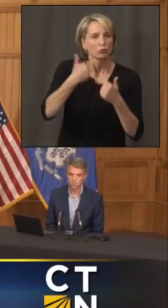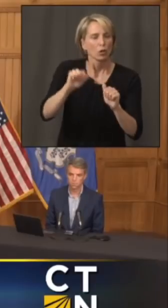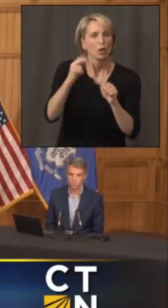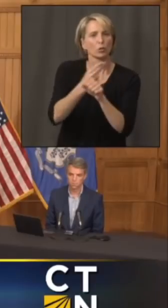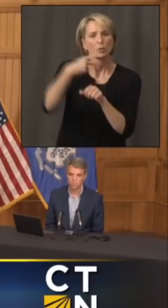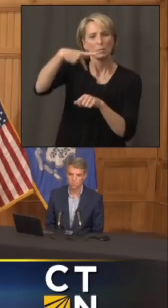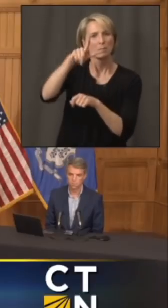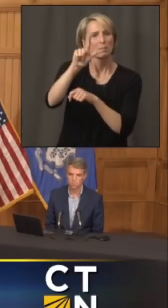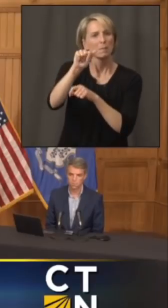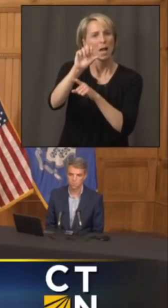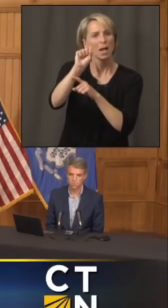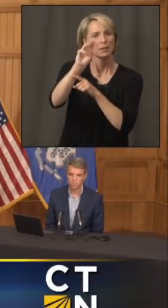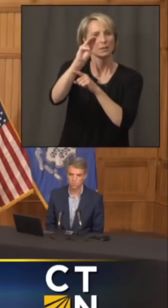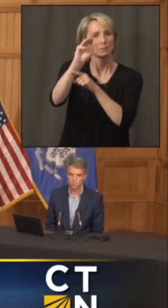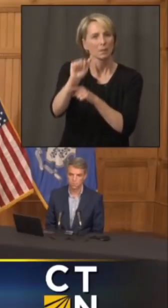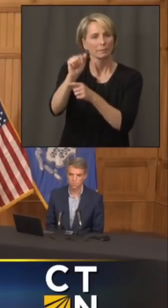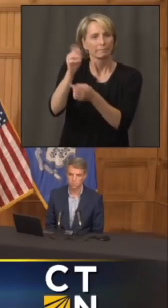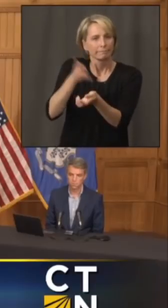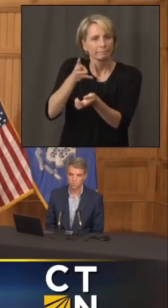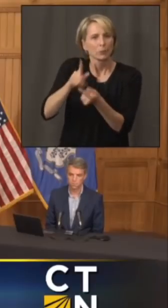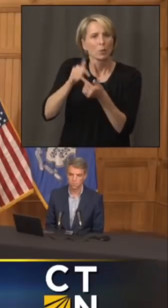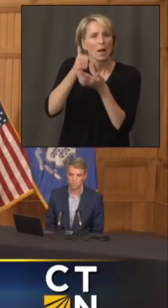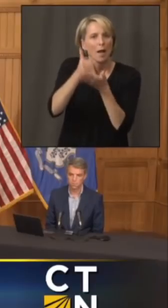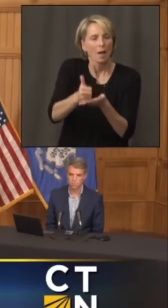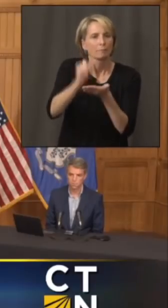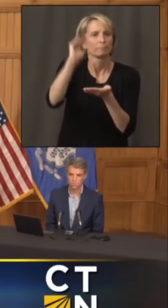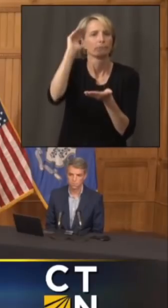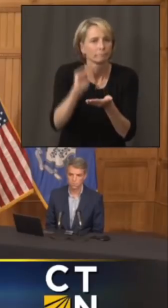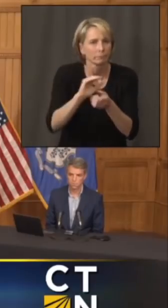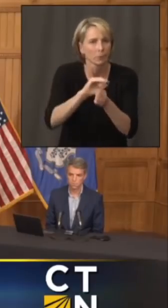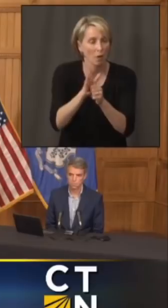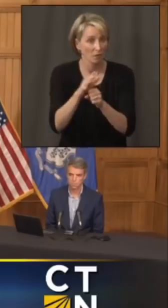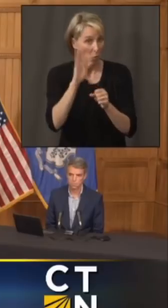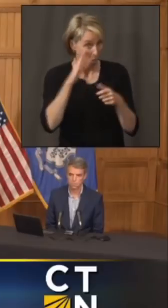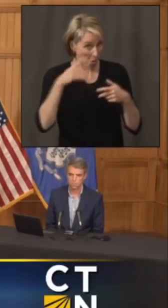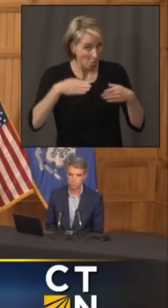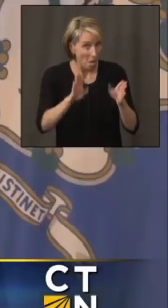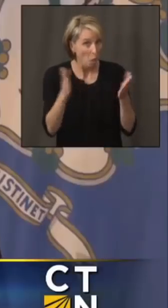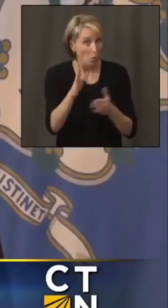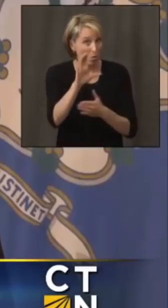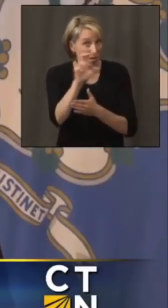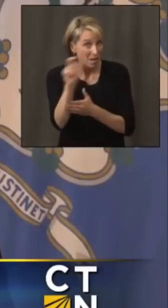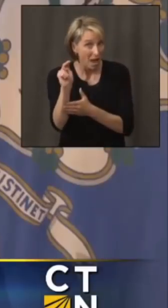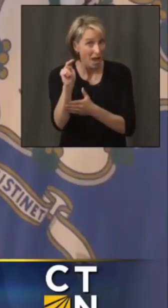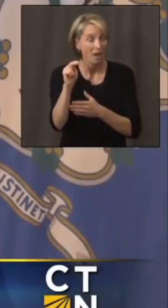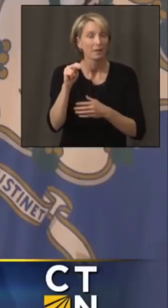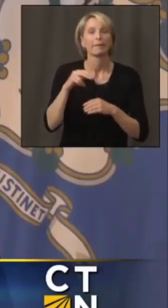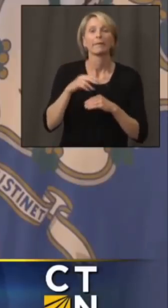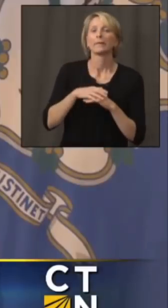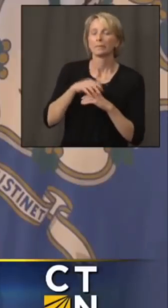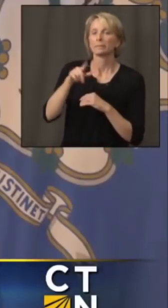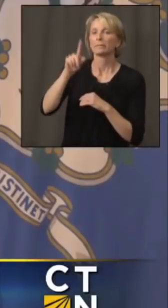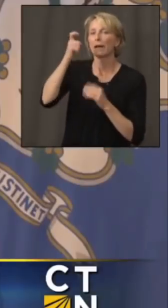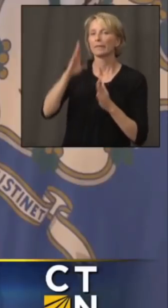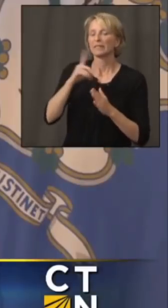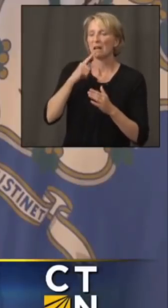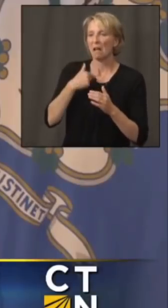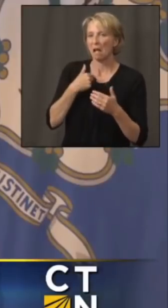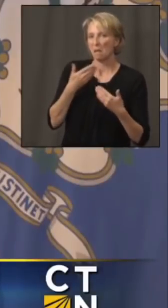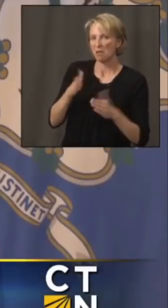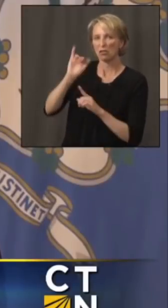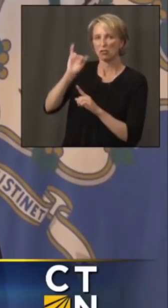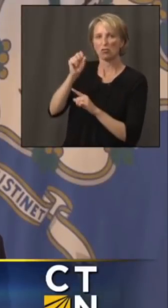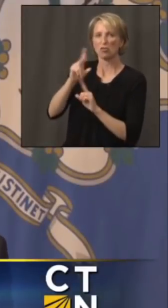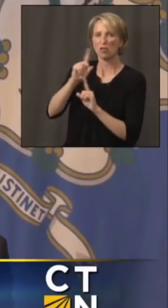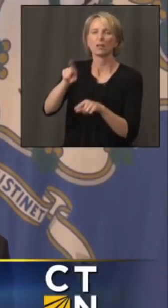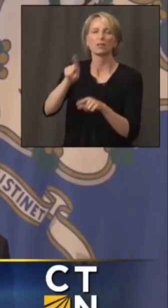be expanded now here in the state for potential patients? I think I'll probably defer to Josh on that. I just think